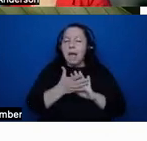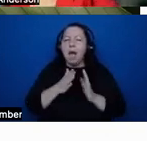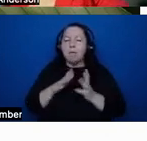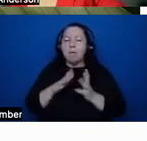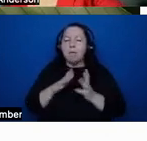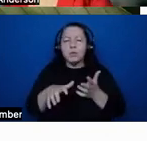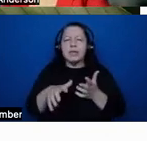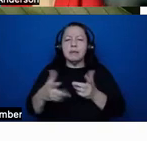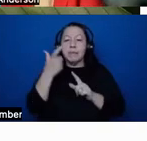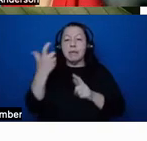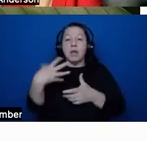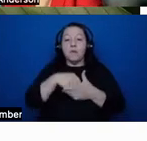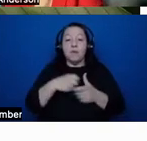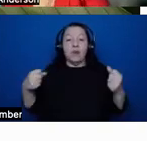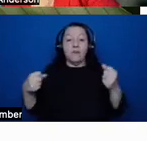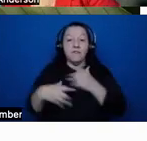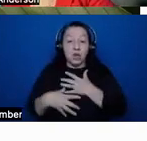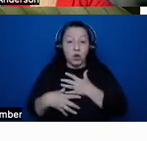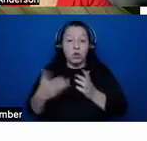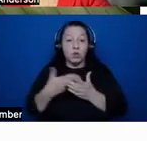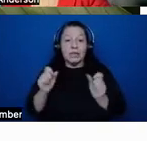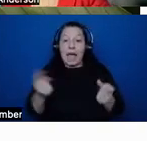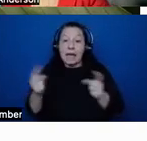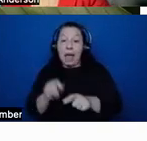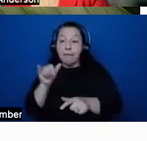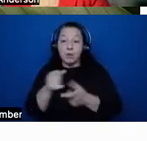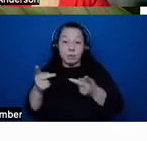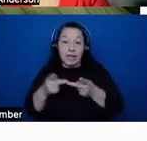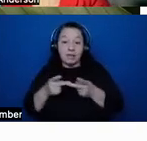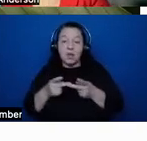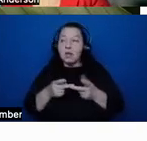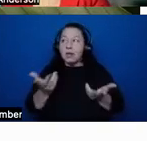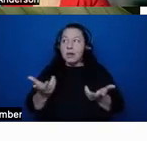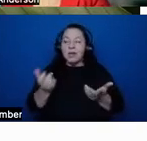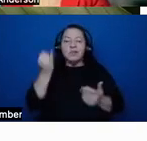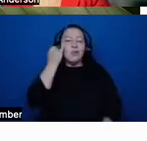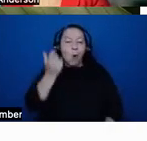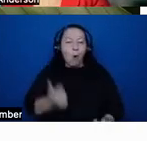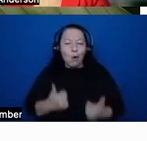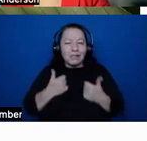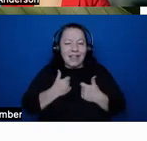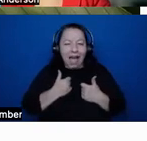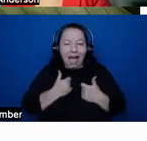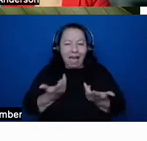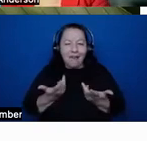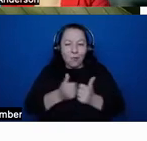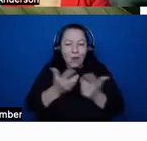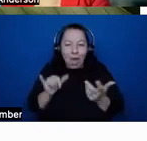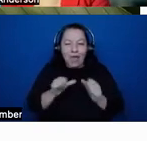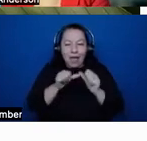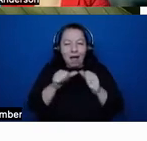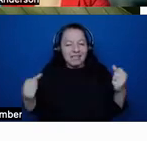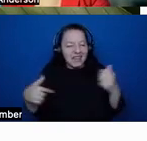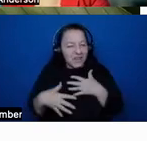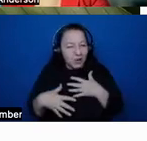often done in spaces, right? I'm like, what would it be like if we could just, not have that constant fear and just really be able to like trust